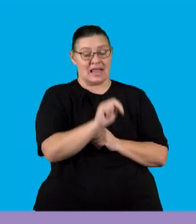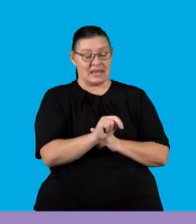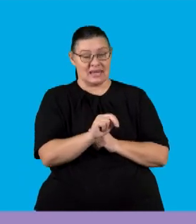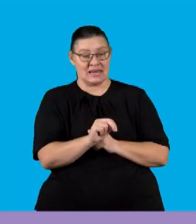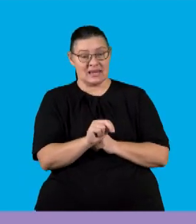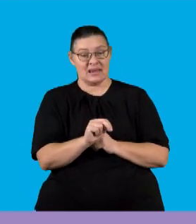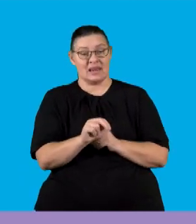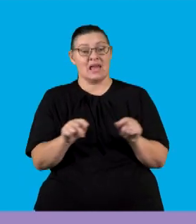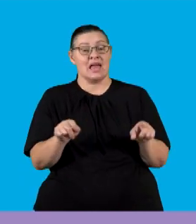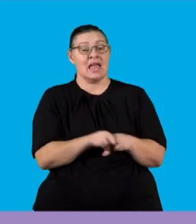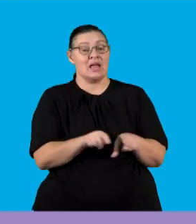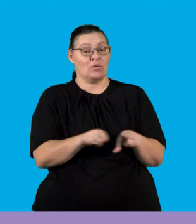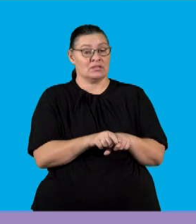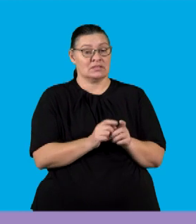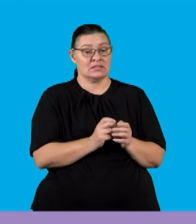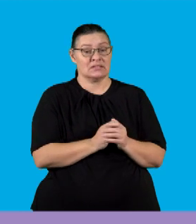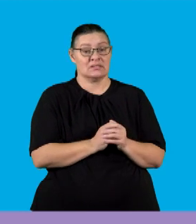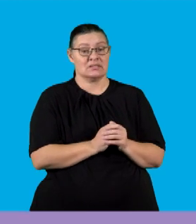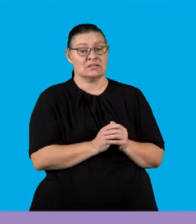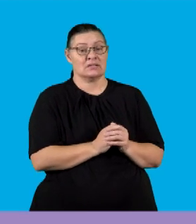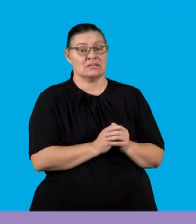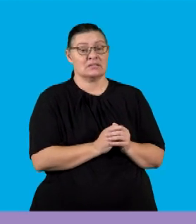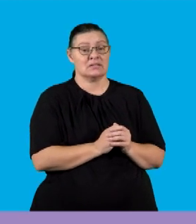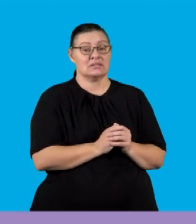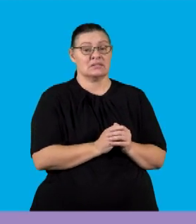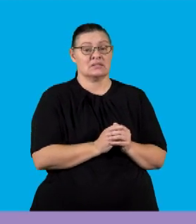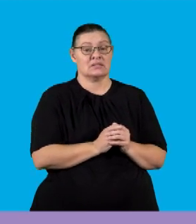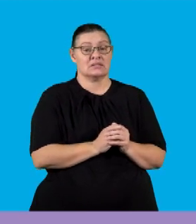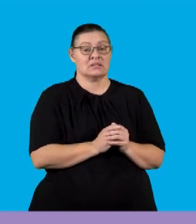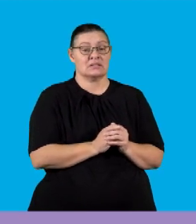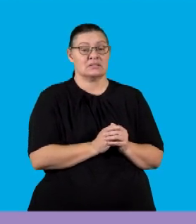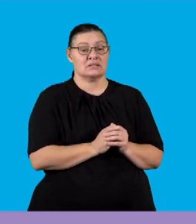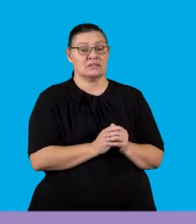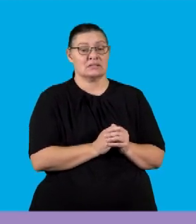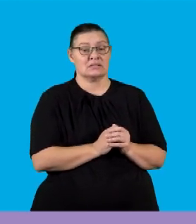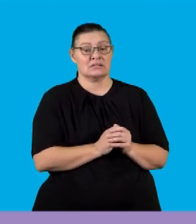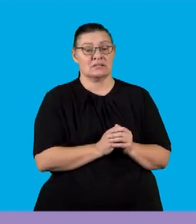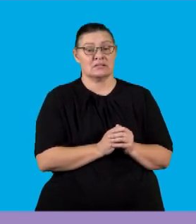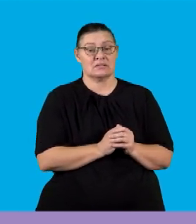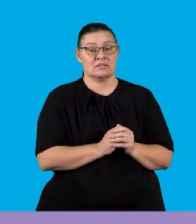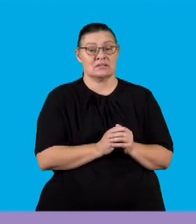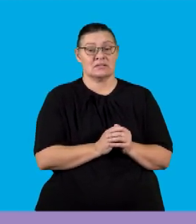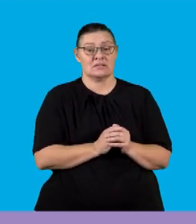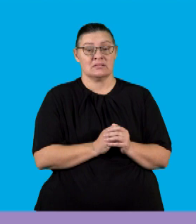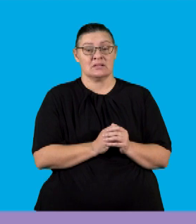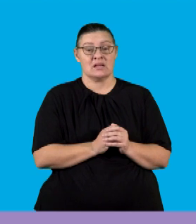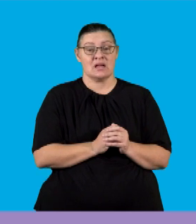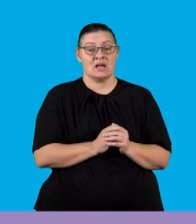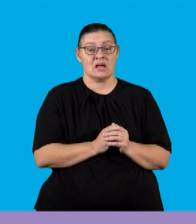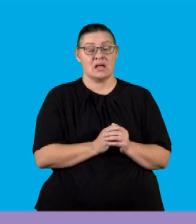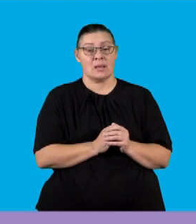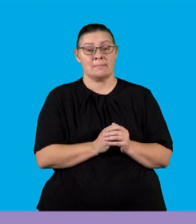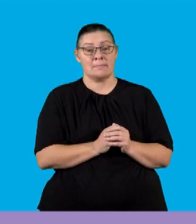from the term number we minus 1. So that would be a 2, and we have n